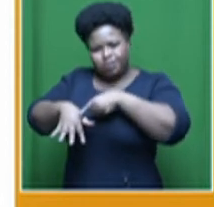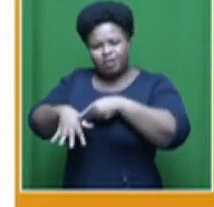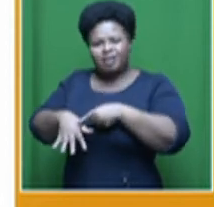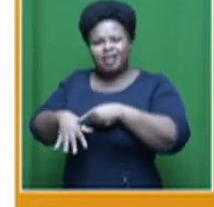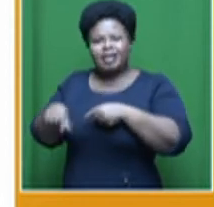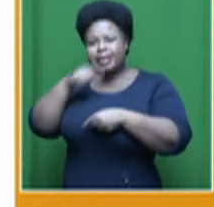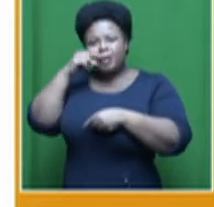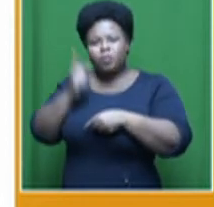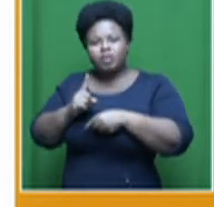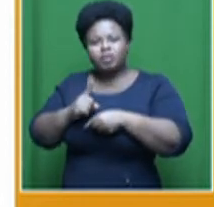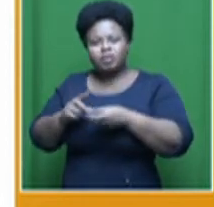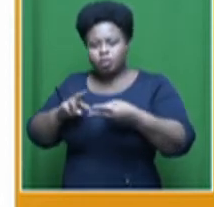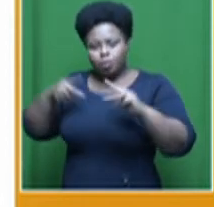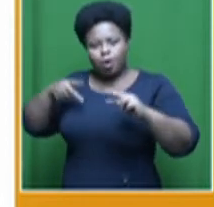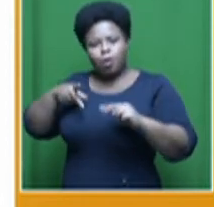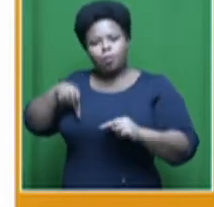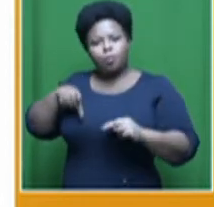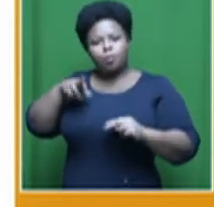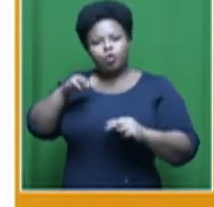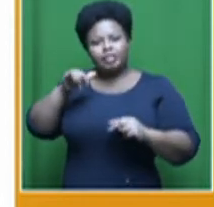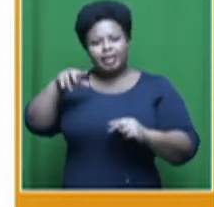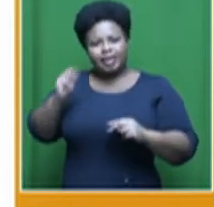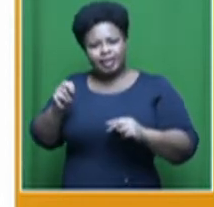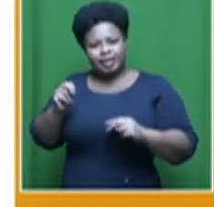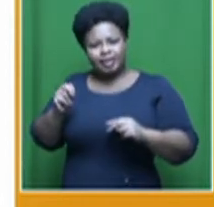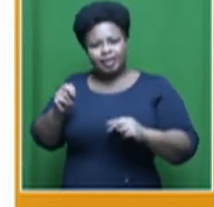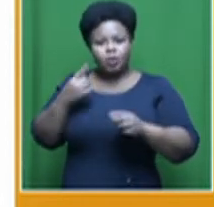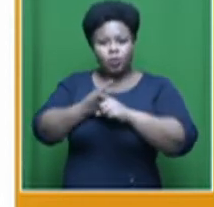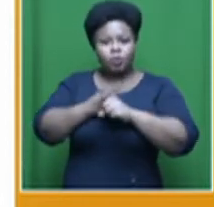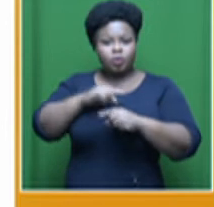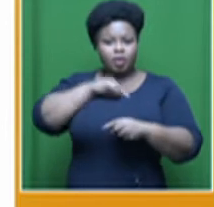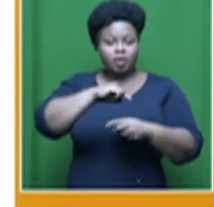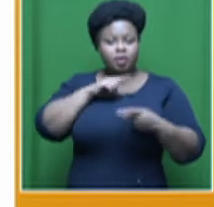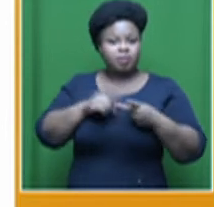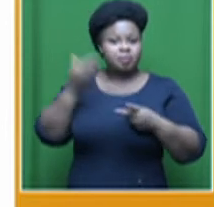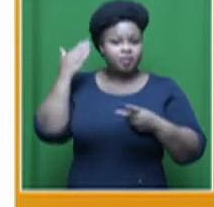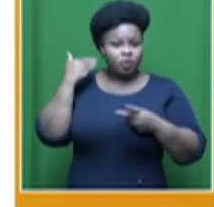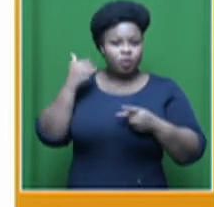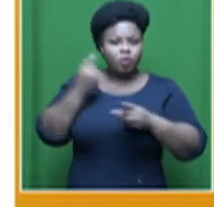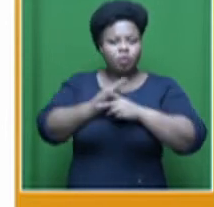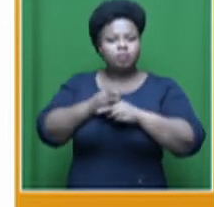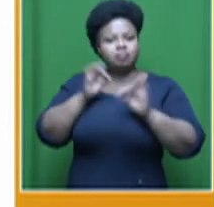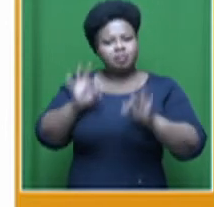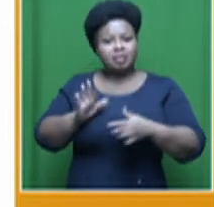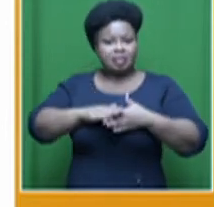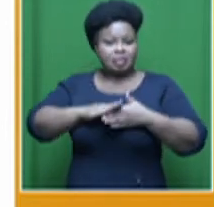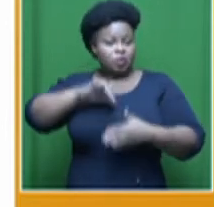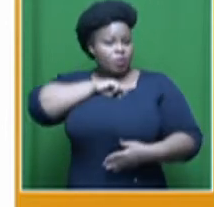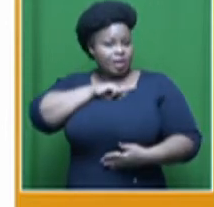as a spike protein to differ from what existed previously. And the reason